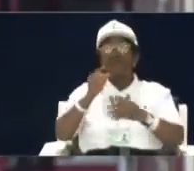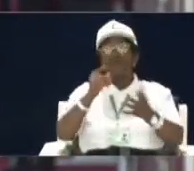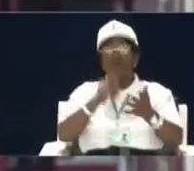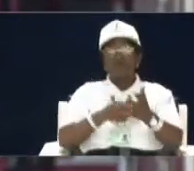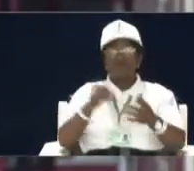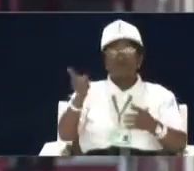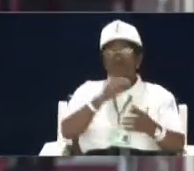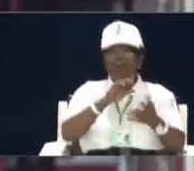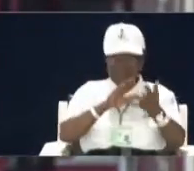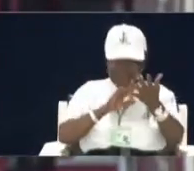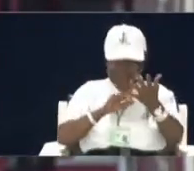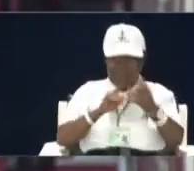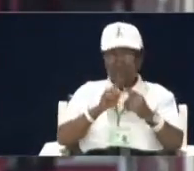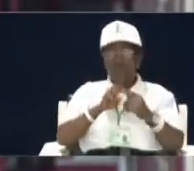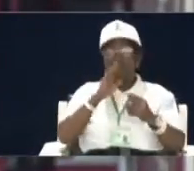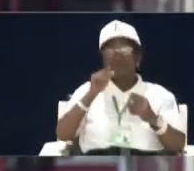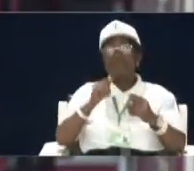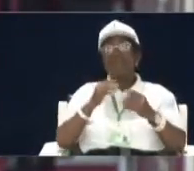grateful,